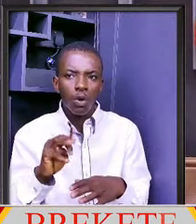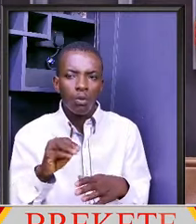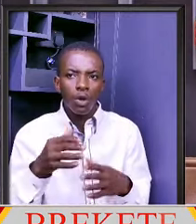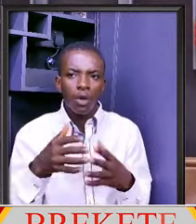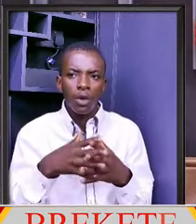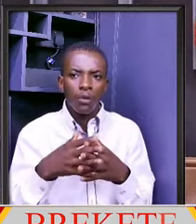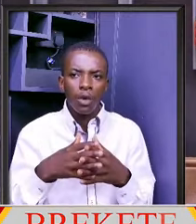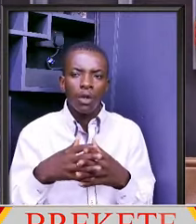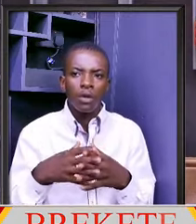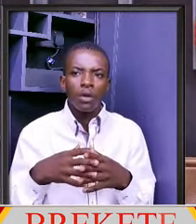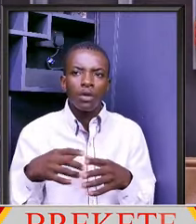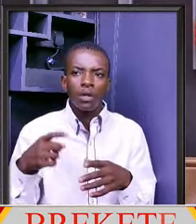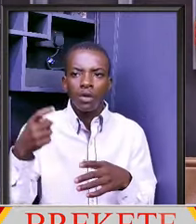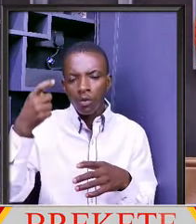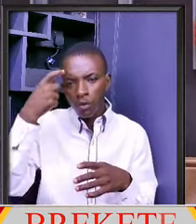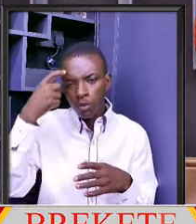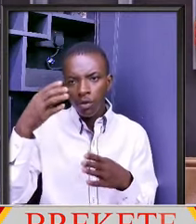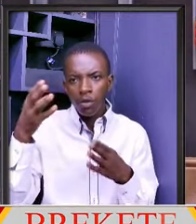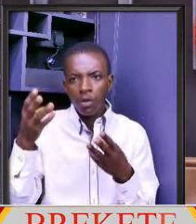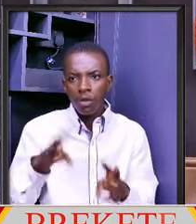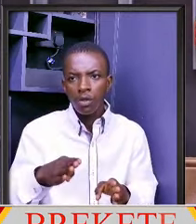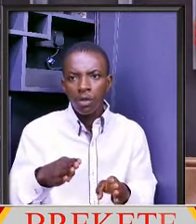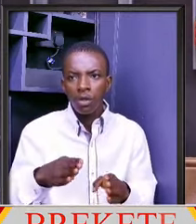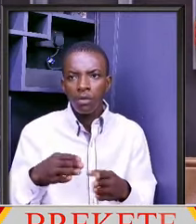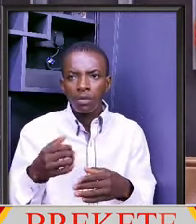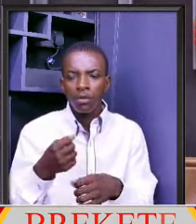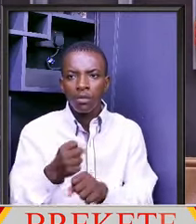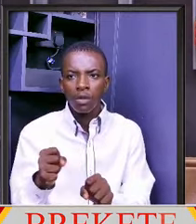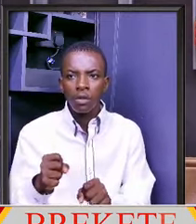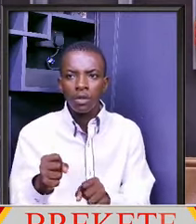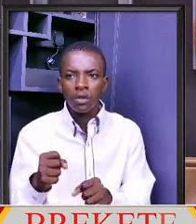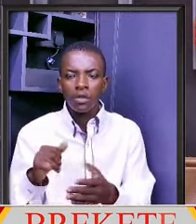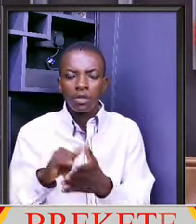die. America as a government go die protecting that brand.